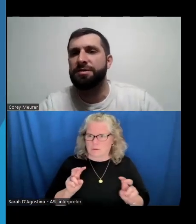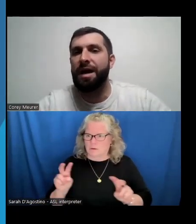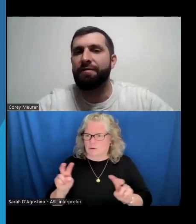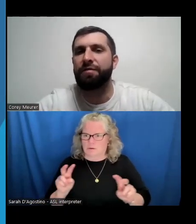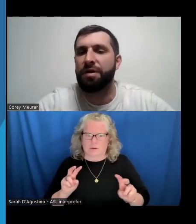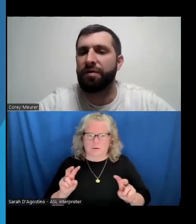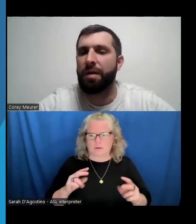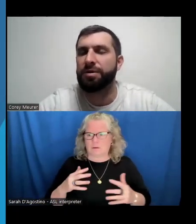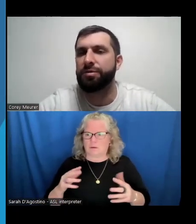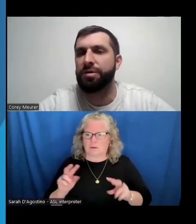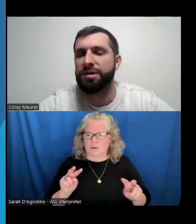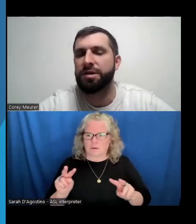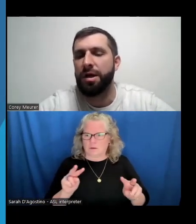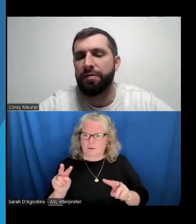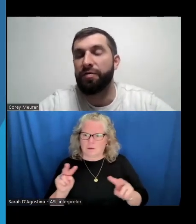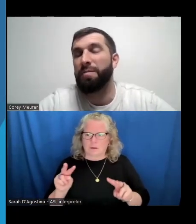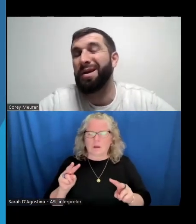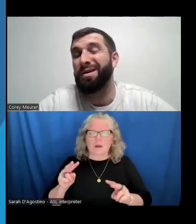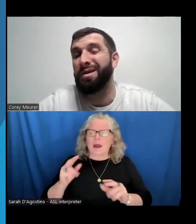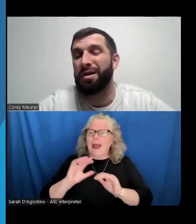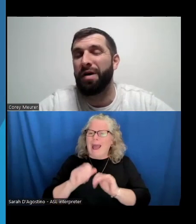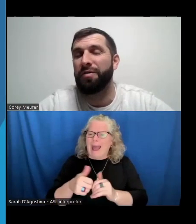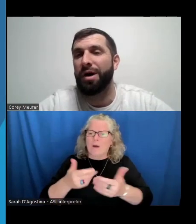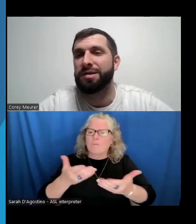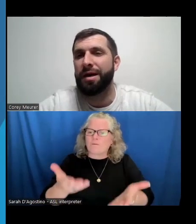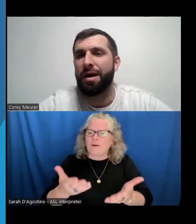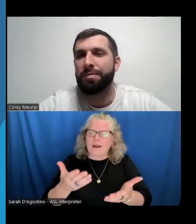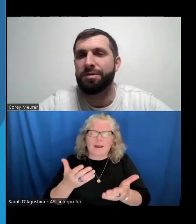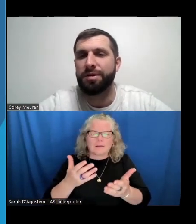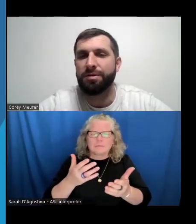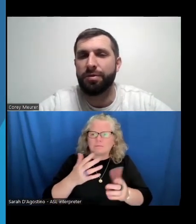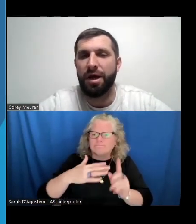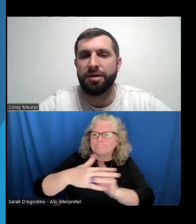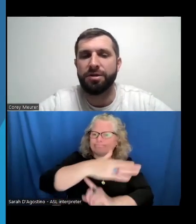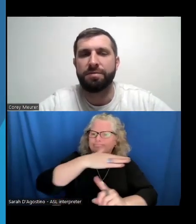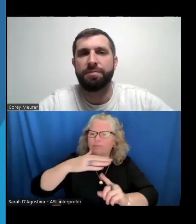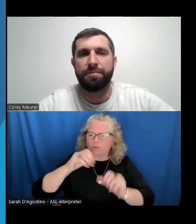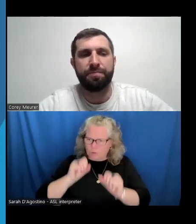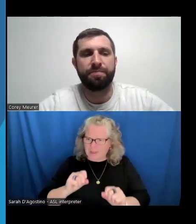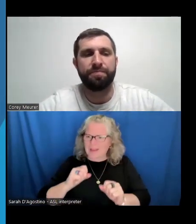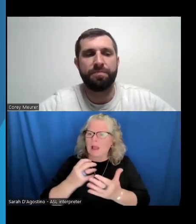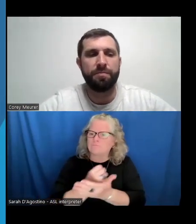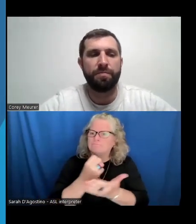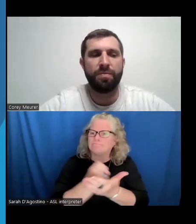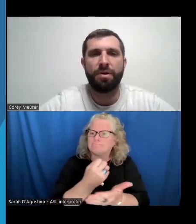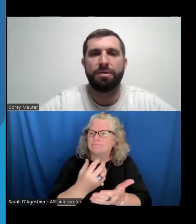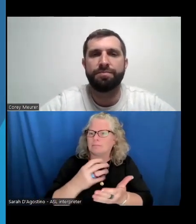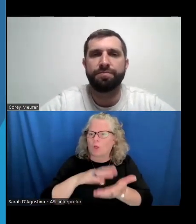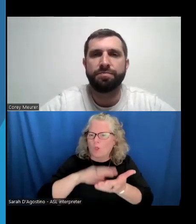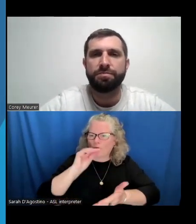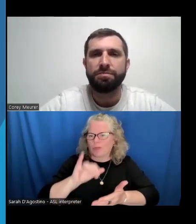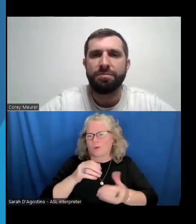different skills and have a few different opportunities that they might not have otherwise had an opportunity to engage in?